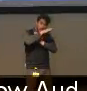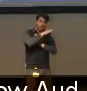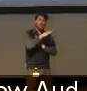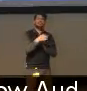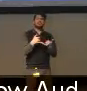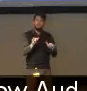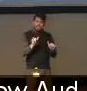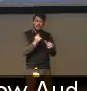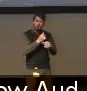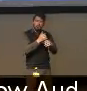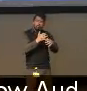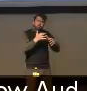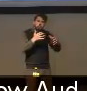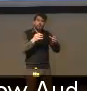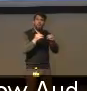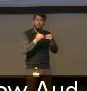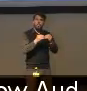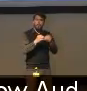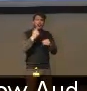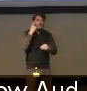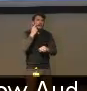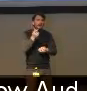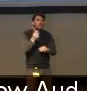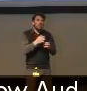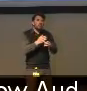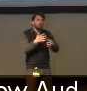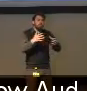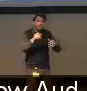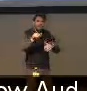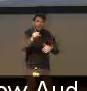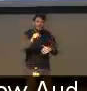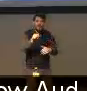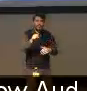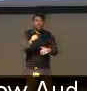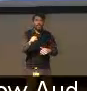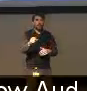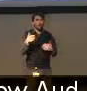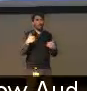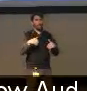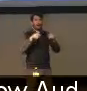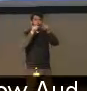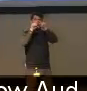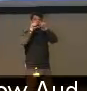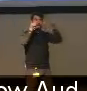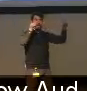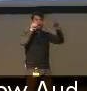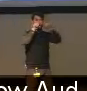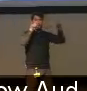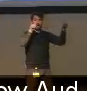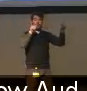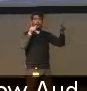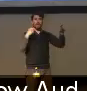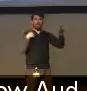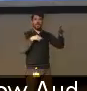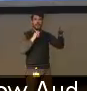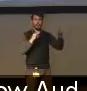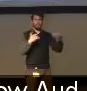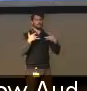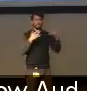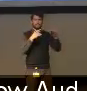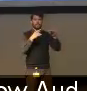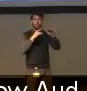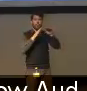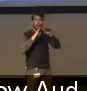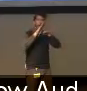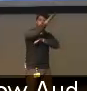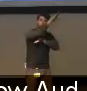ICU census, but not dramatically. But it's still well above that dashed line of usual ICU capacity. Through a tremendous